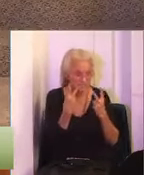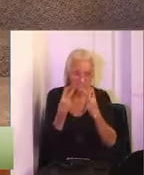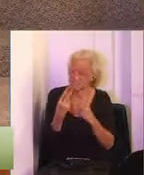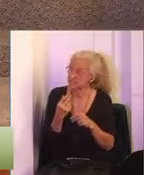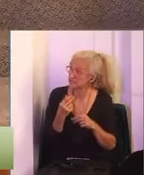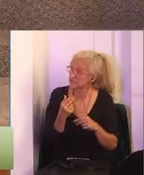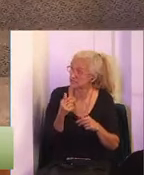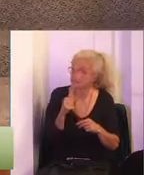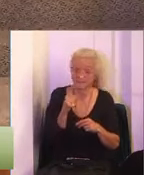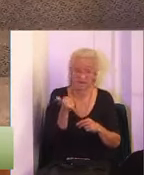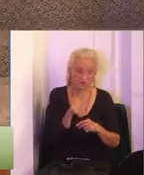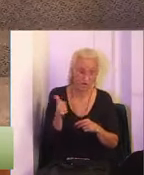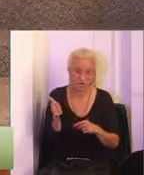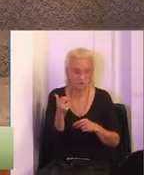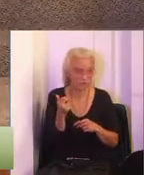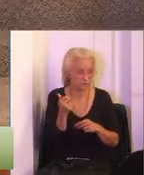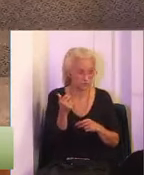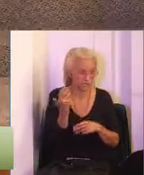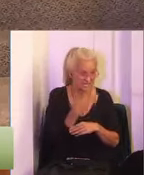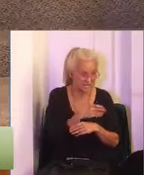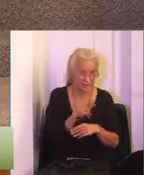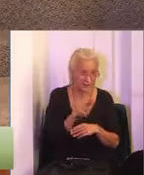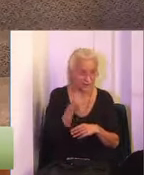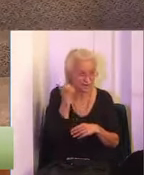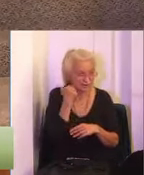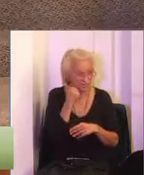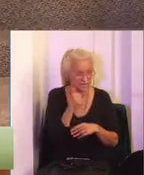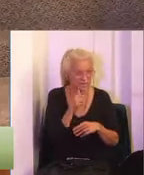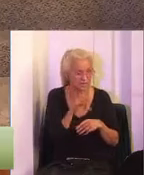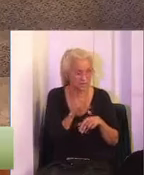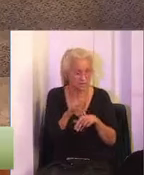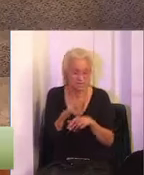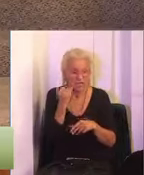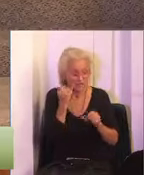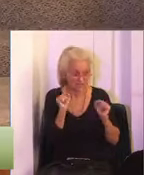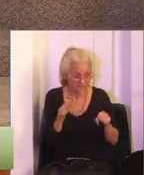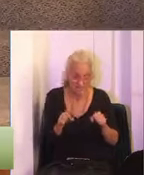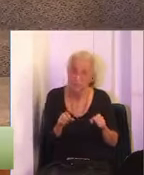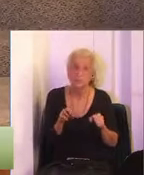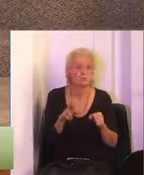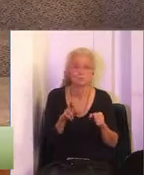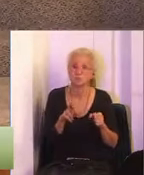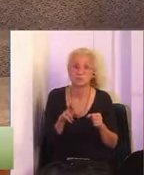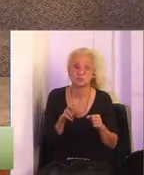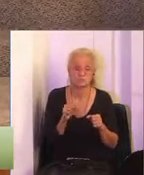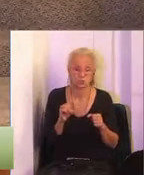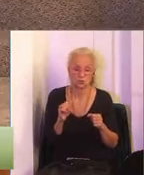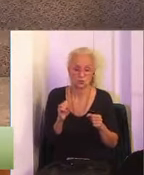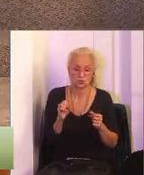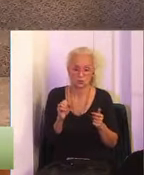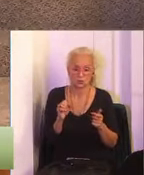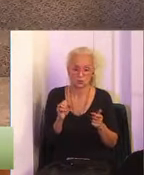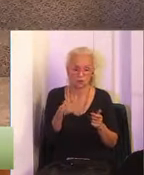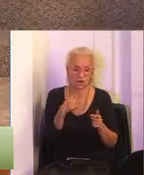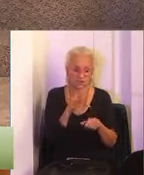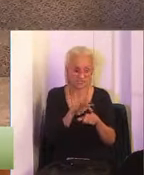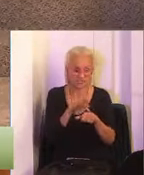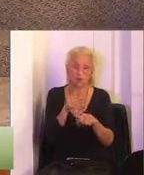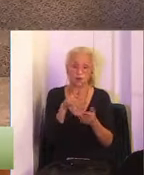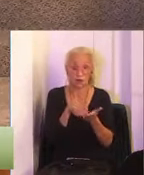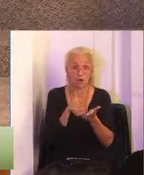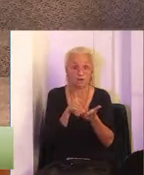every other day or every day if I had wanted to or could be able to. So I was there quite a